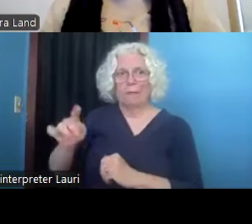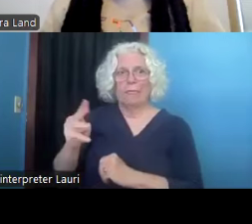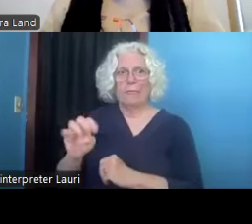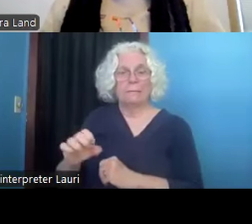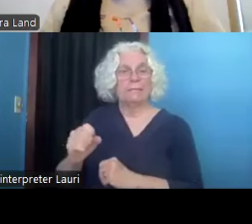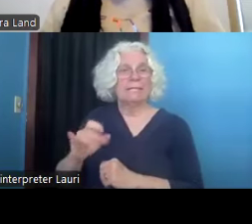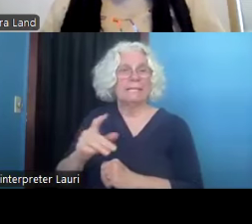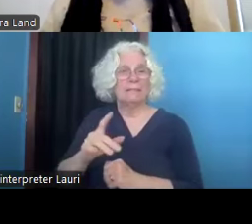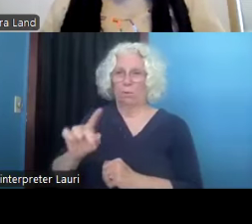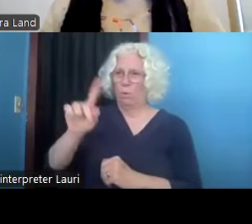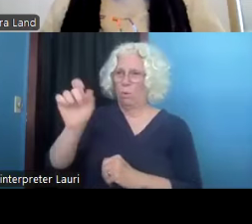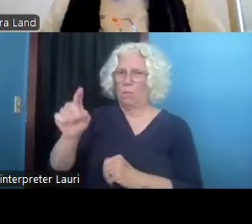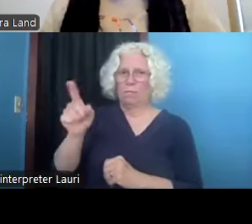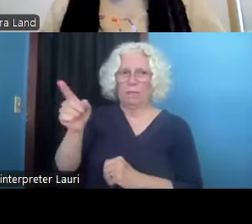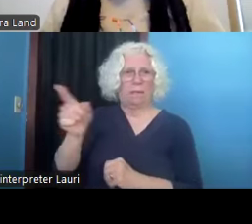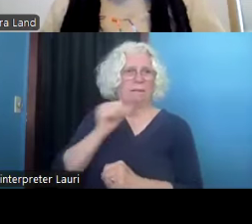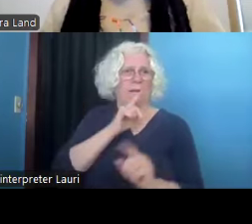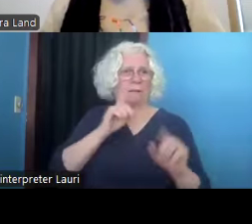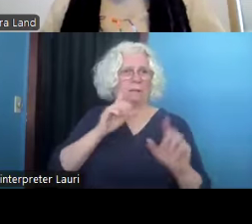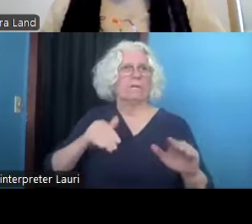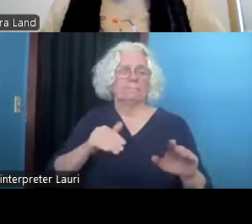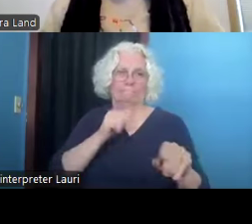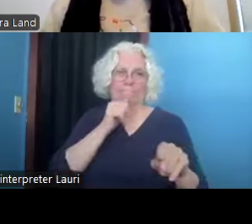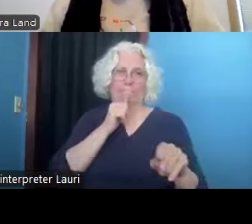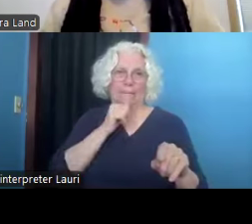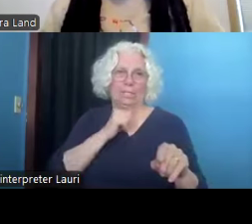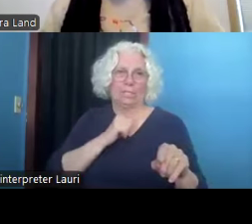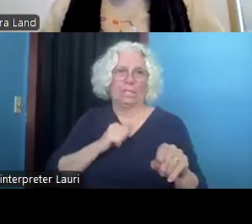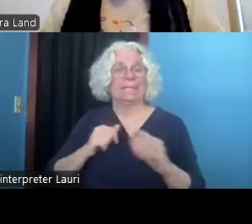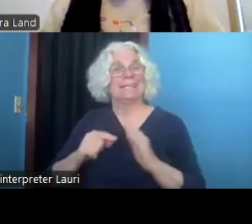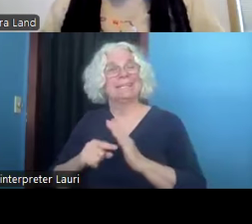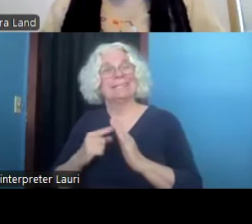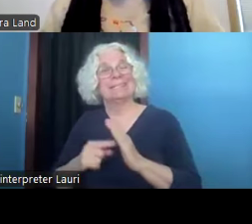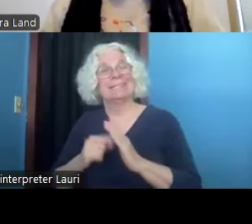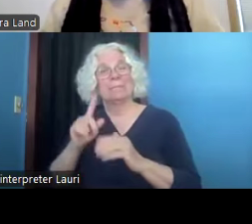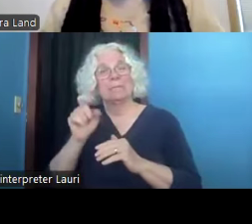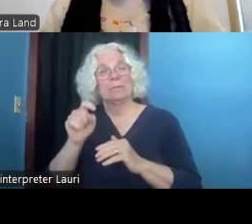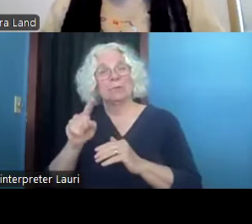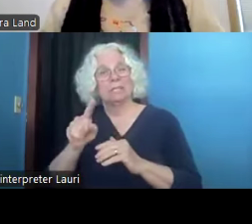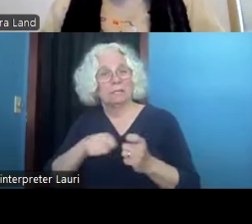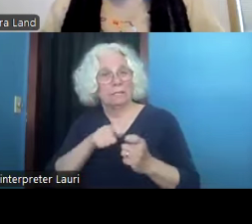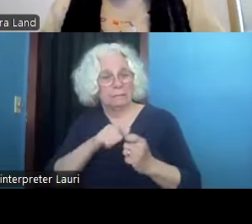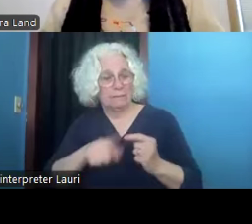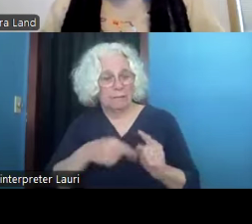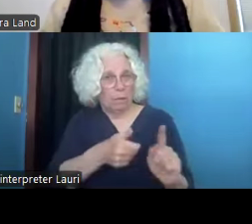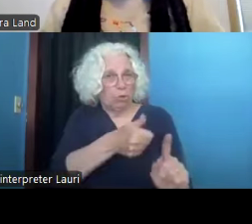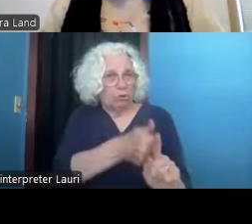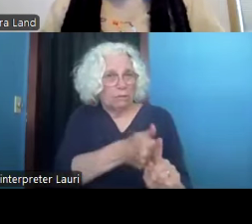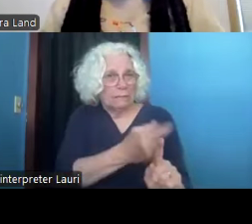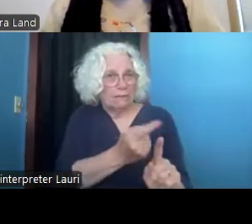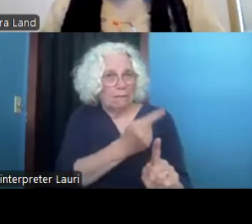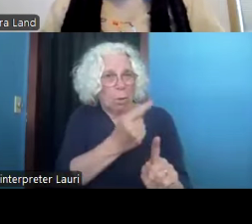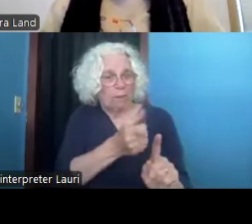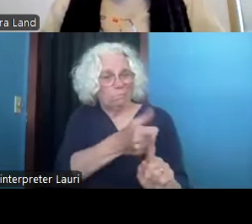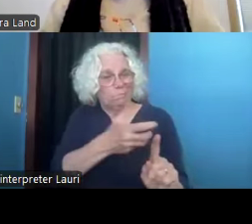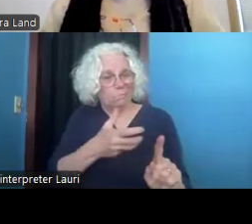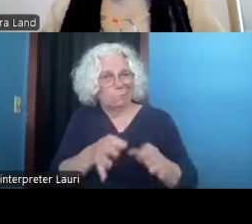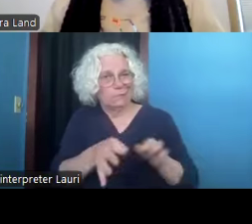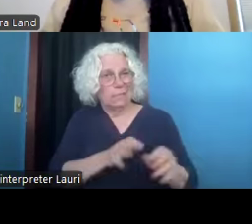patient. Finally, some questions may be particular to you or require a level of detail specific to your